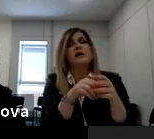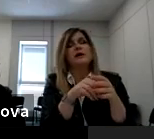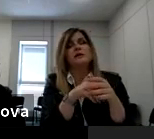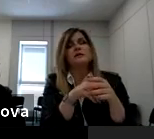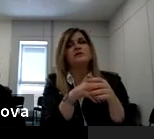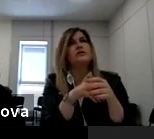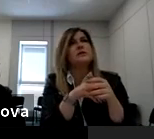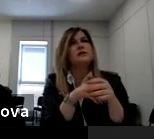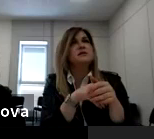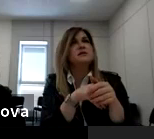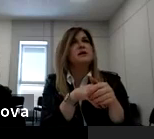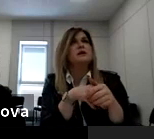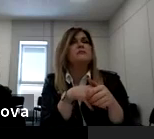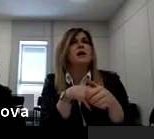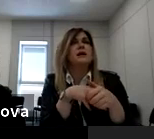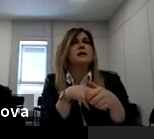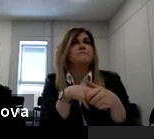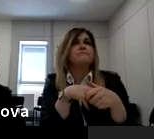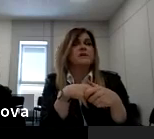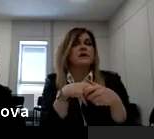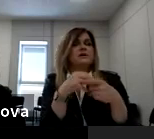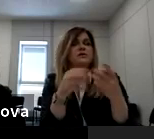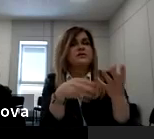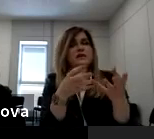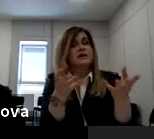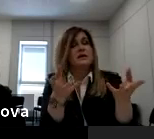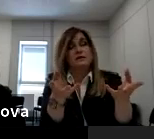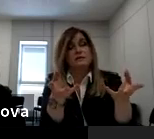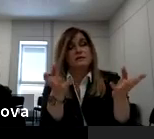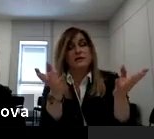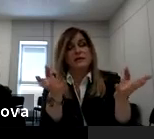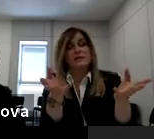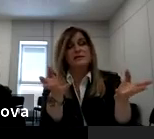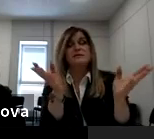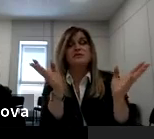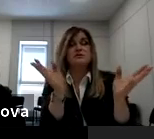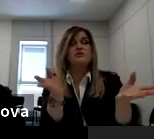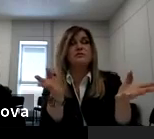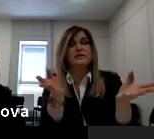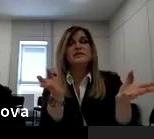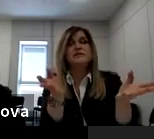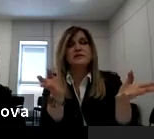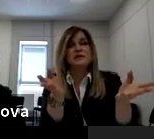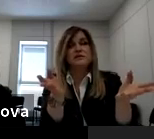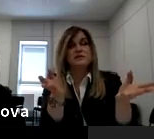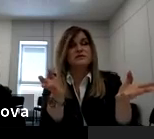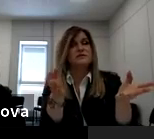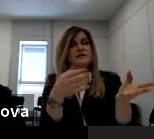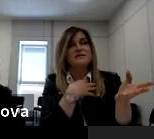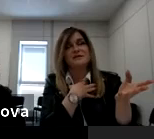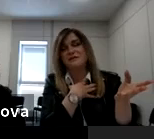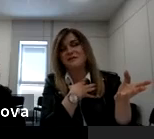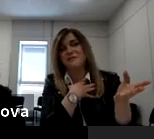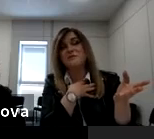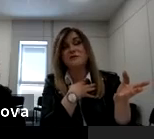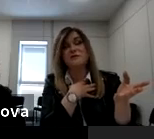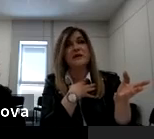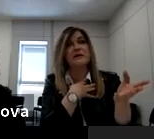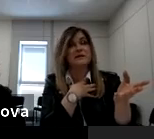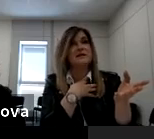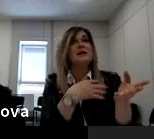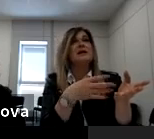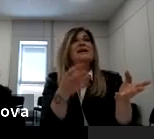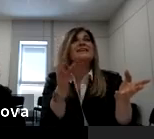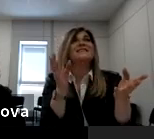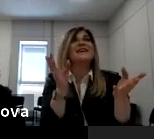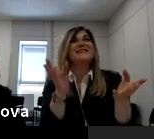very high durability by using, again, in laces, just top materials are used. That's, let me speak from my